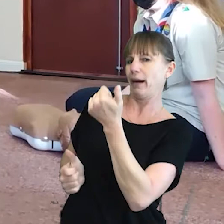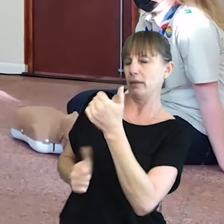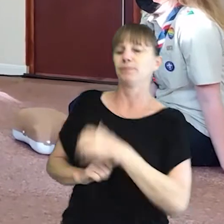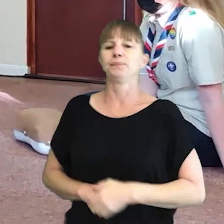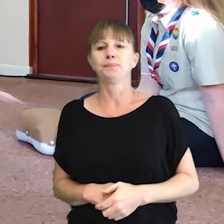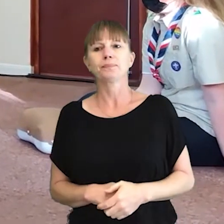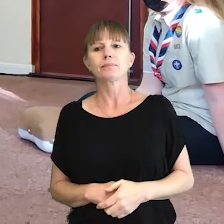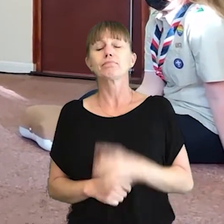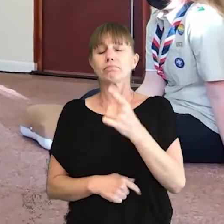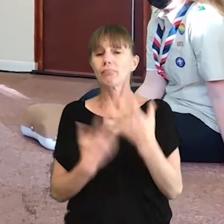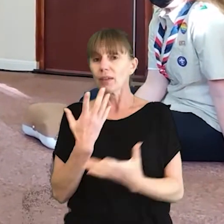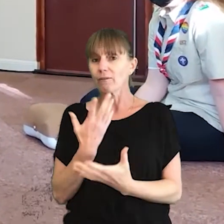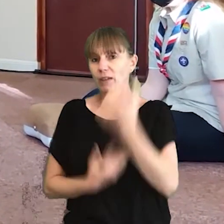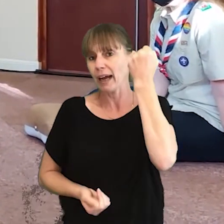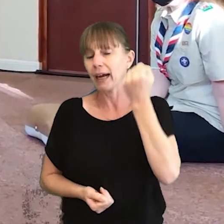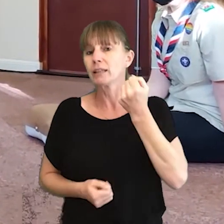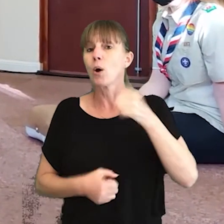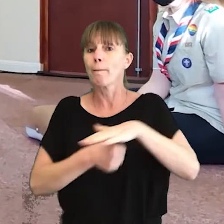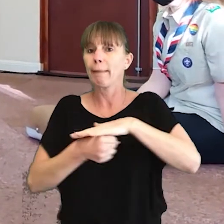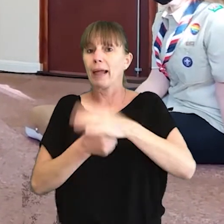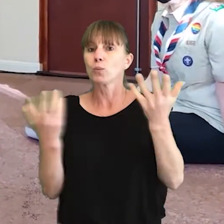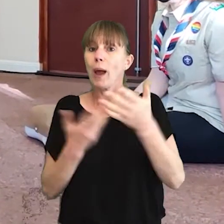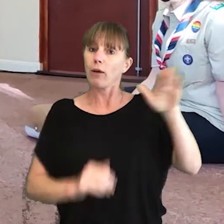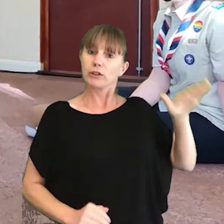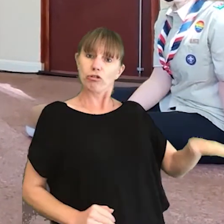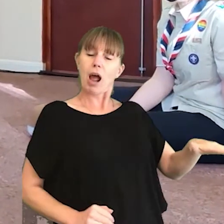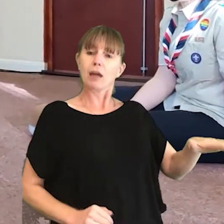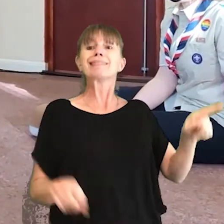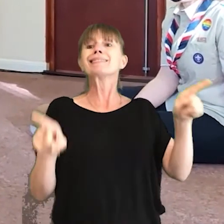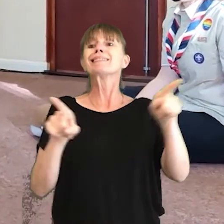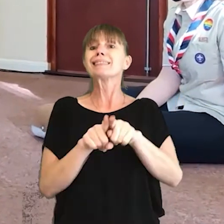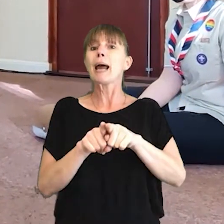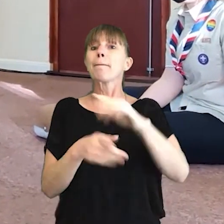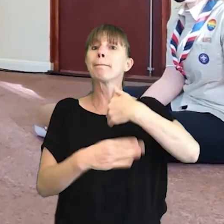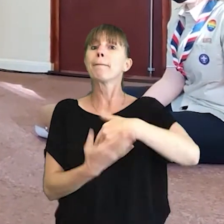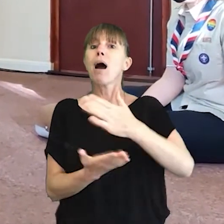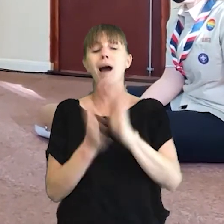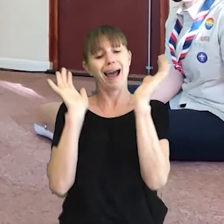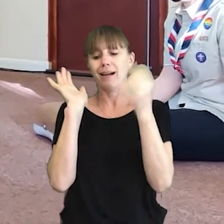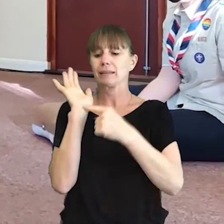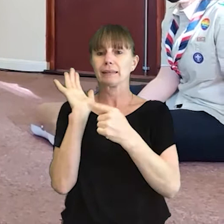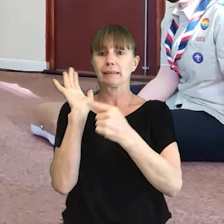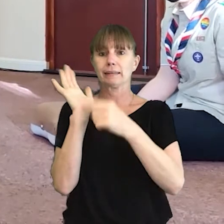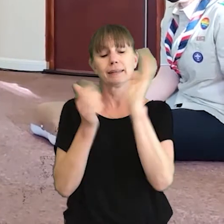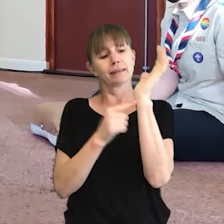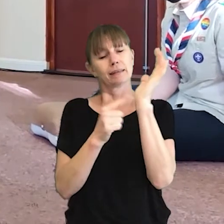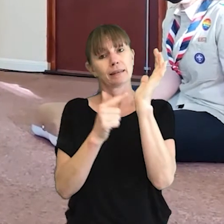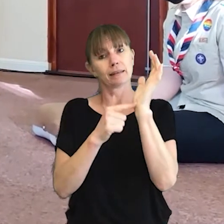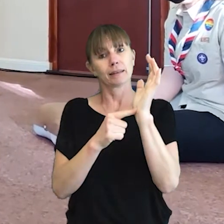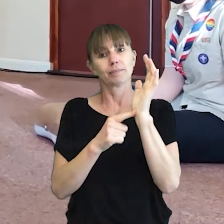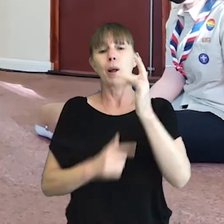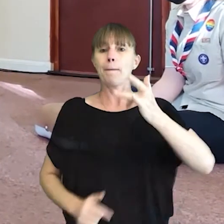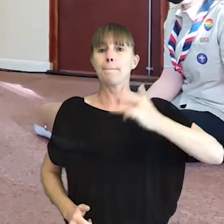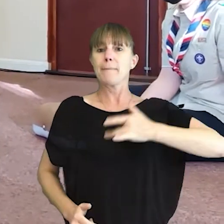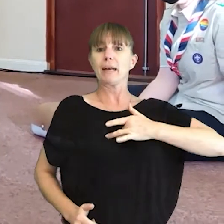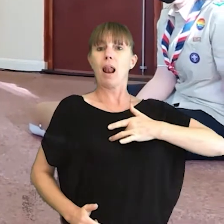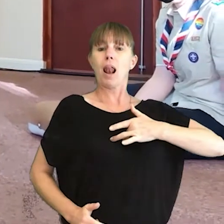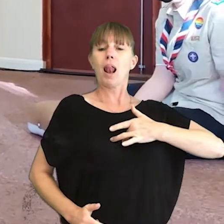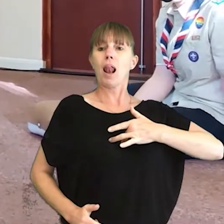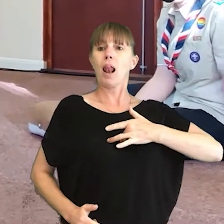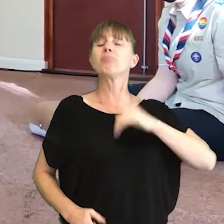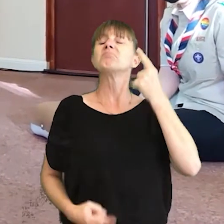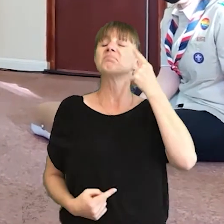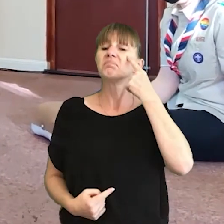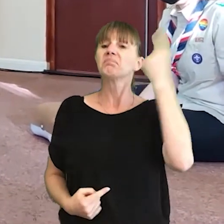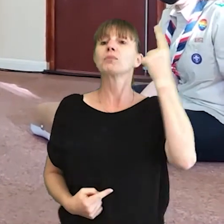going to find the place on the junior is exactly the same part of the hand you're going to use. You look at the middle of the junior's chest. I